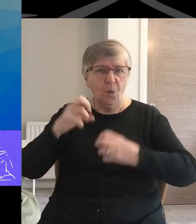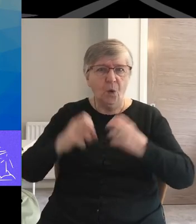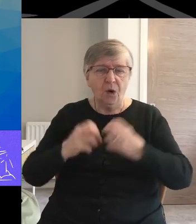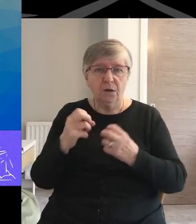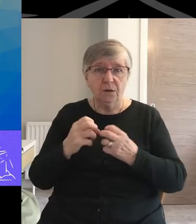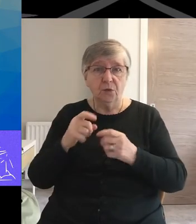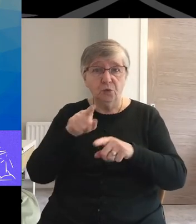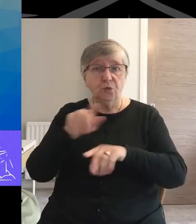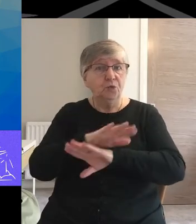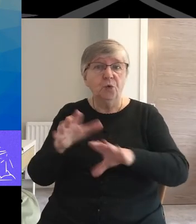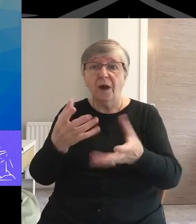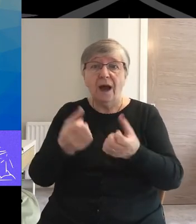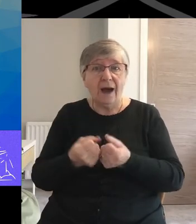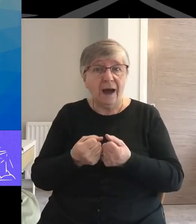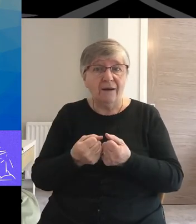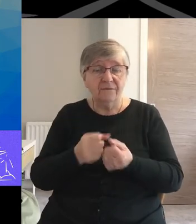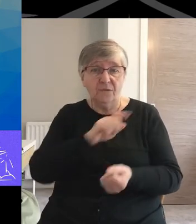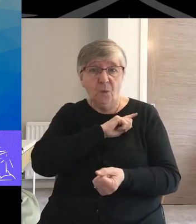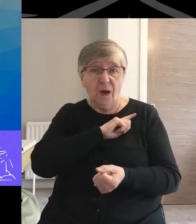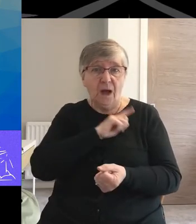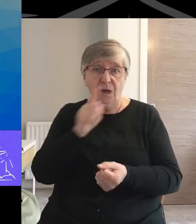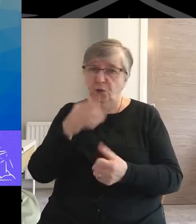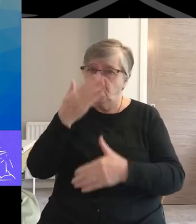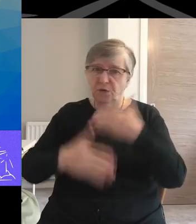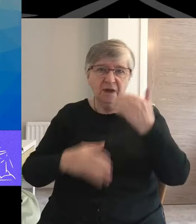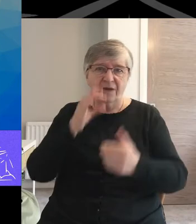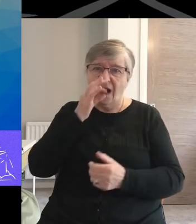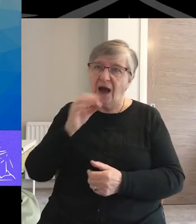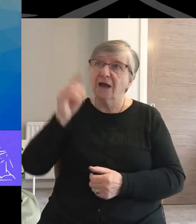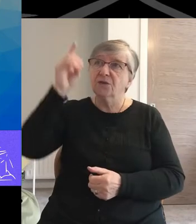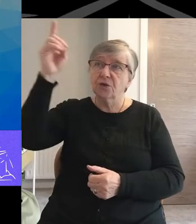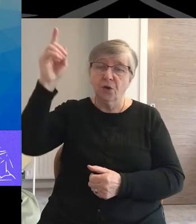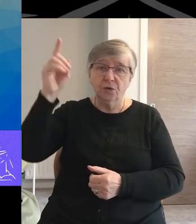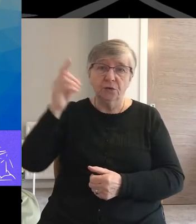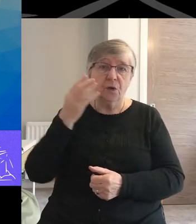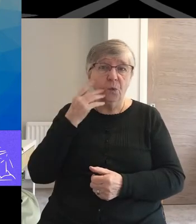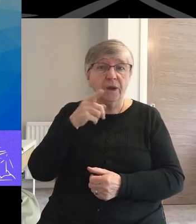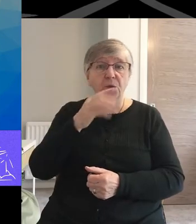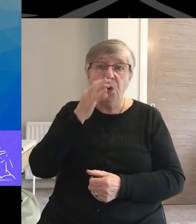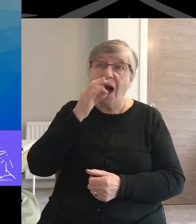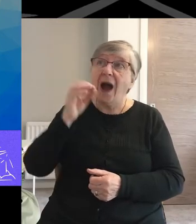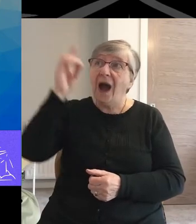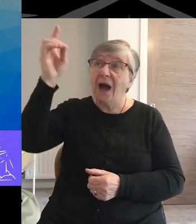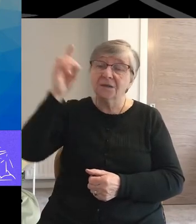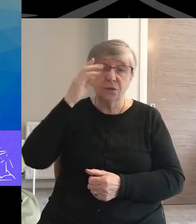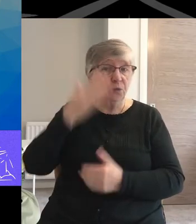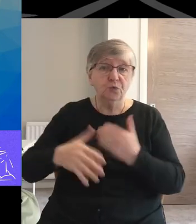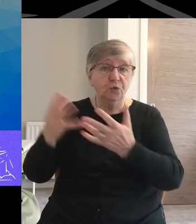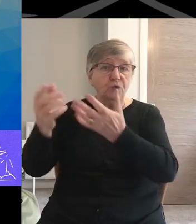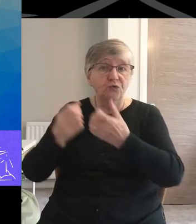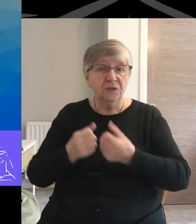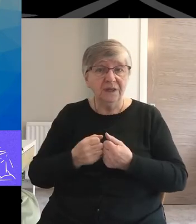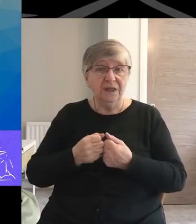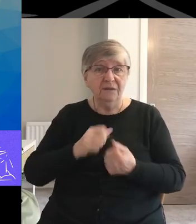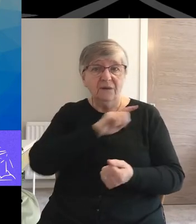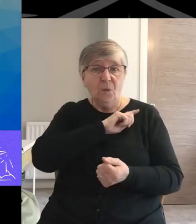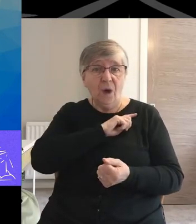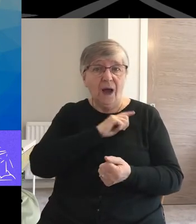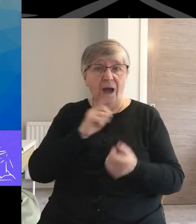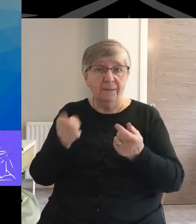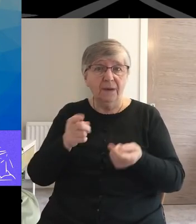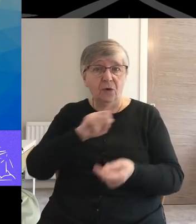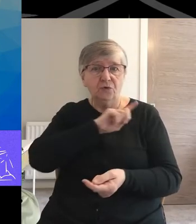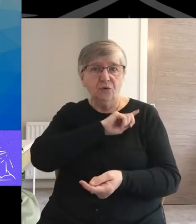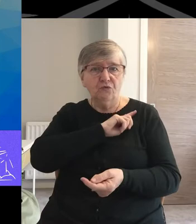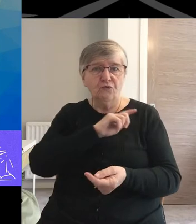not have because you do not ask God. When you ask, you do not receive because you ask with wrong motives, that